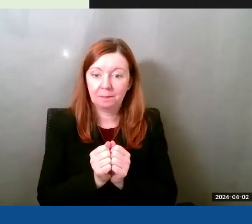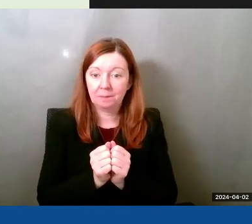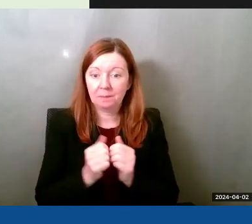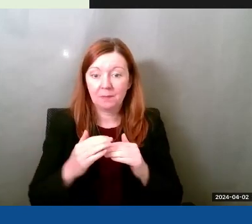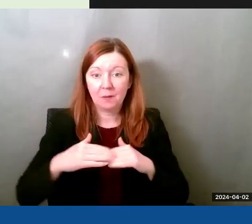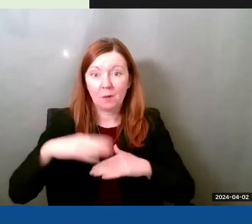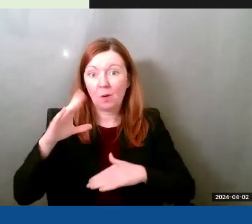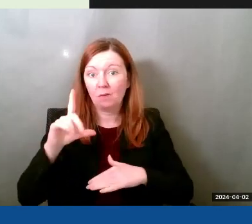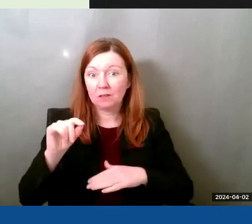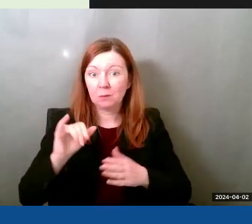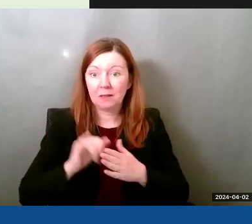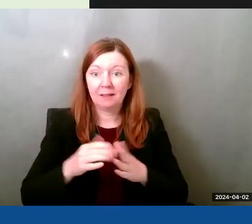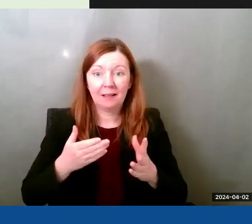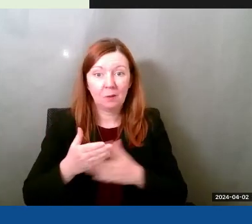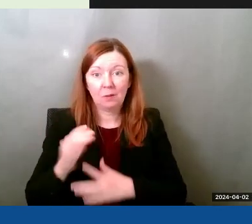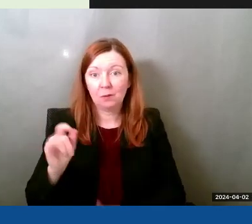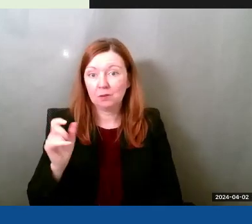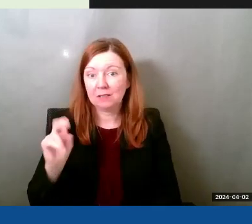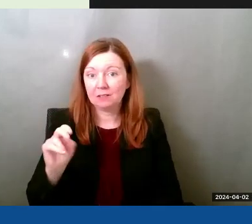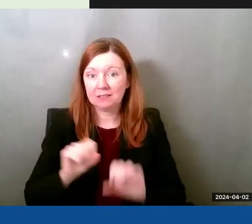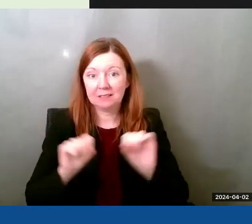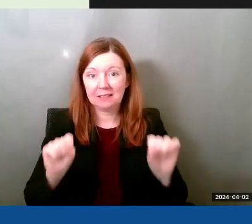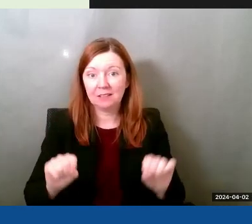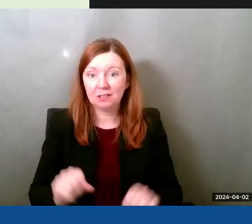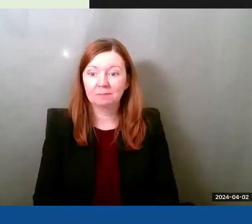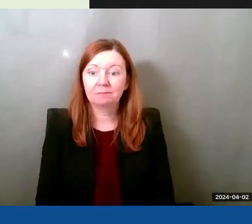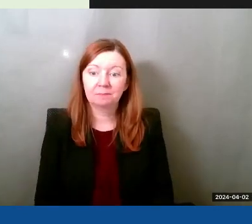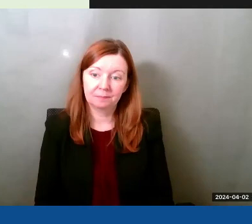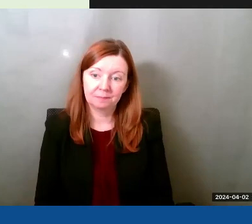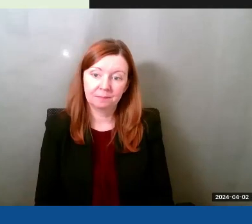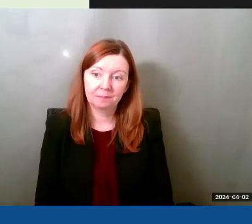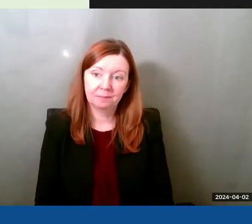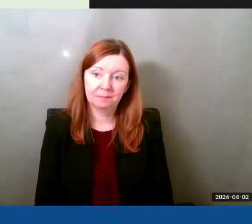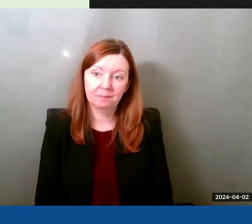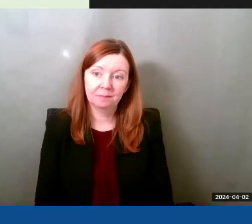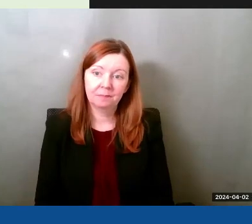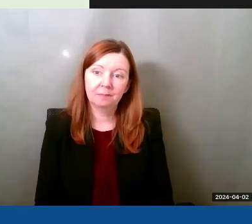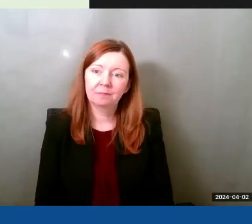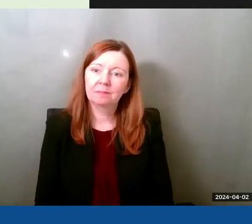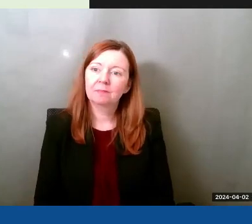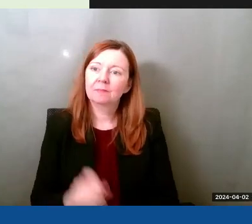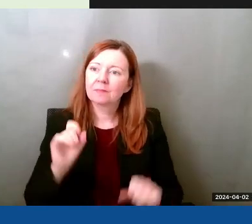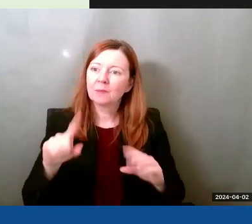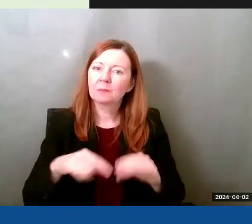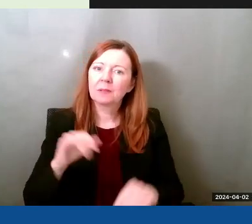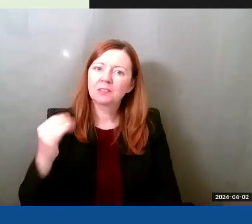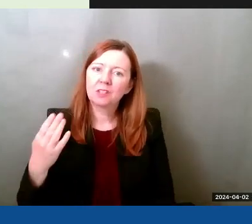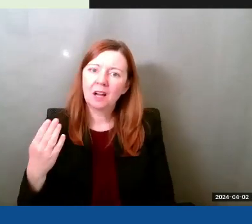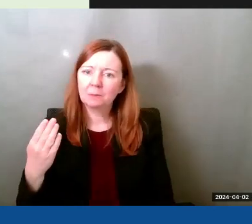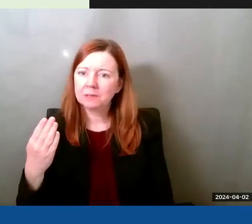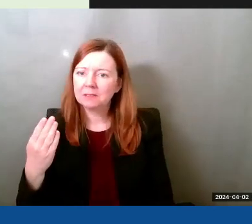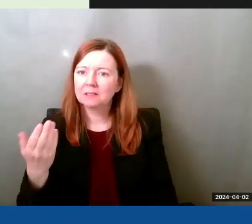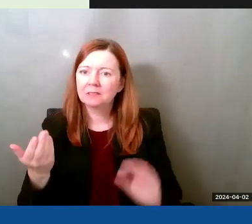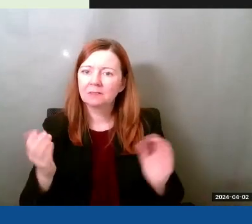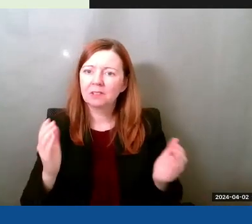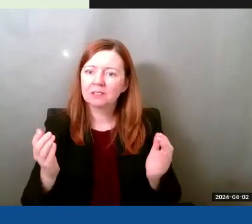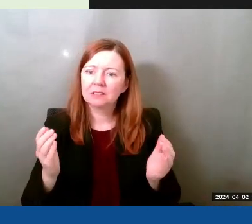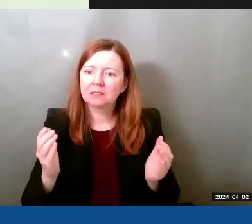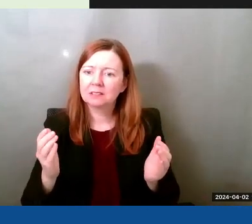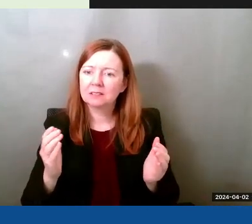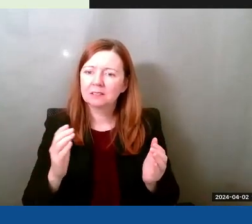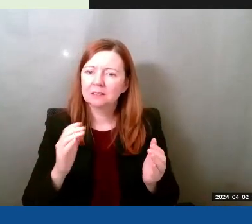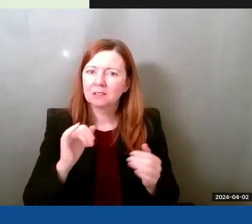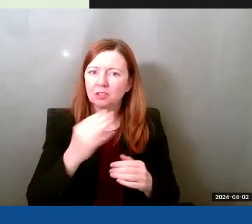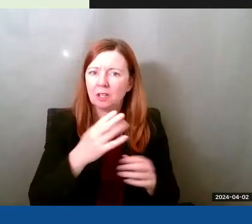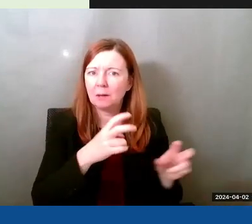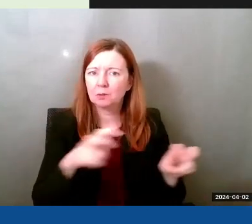20 that come through Jefferson Station. It's a question on jobs creation versus jobs transfer from